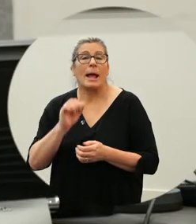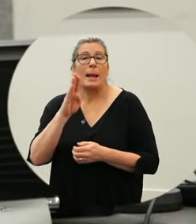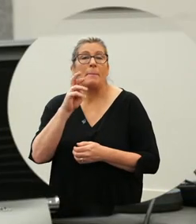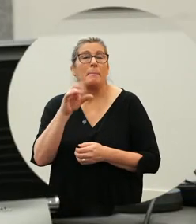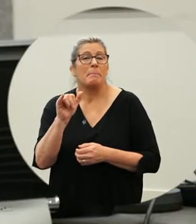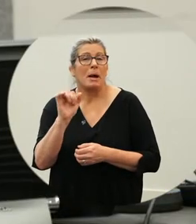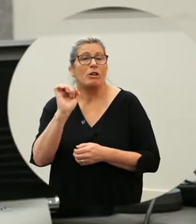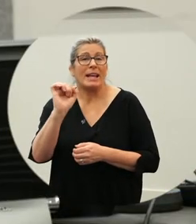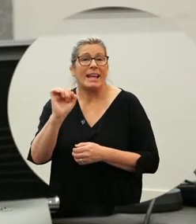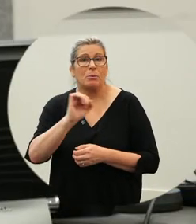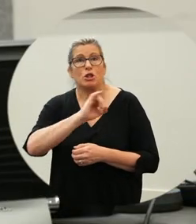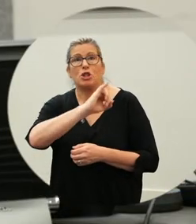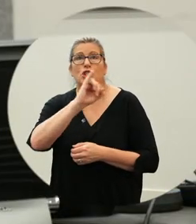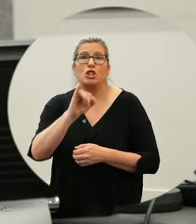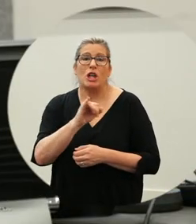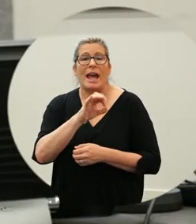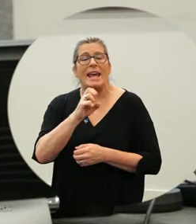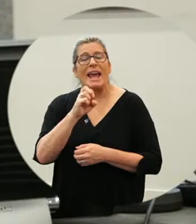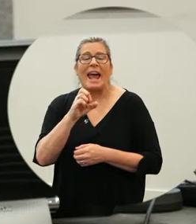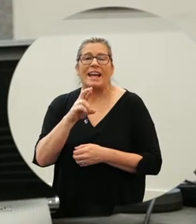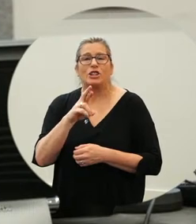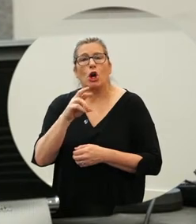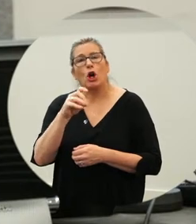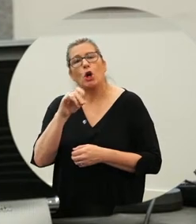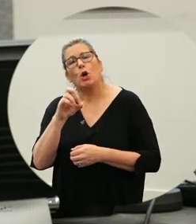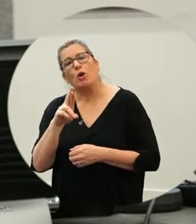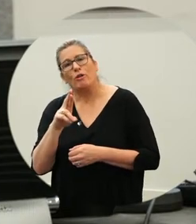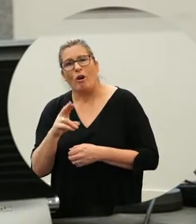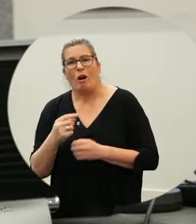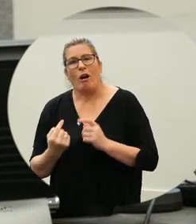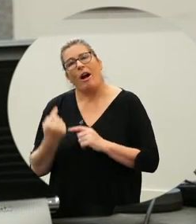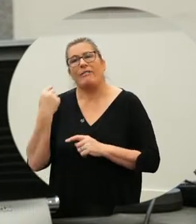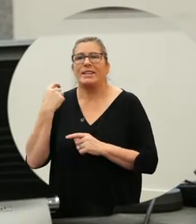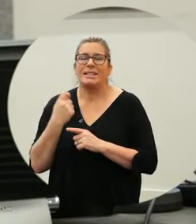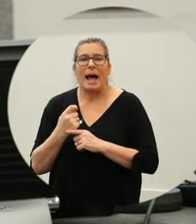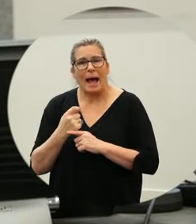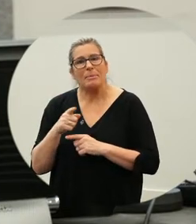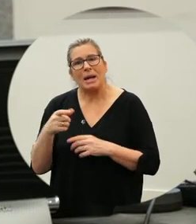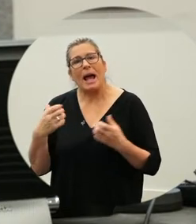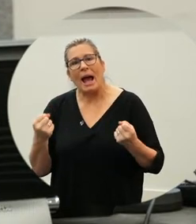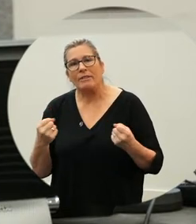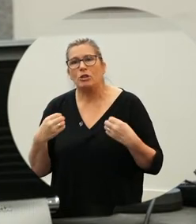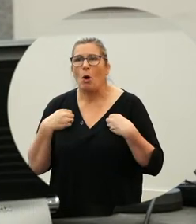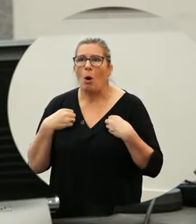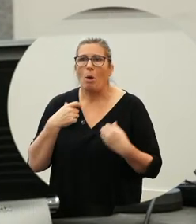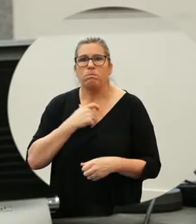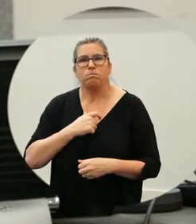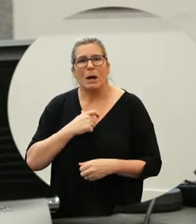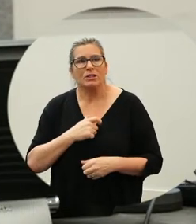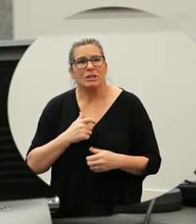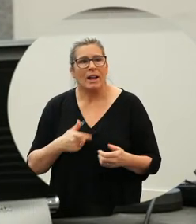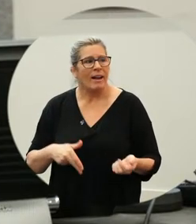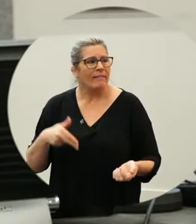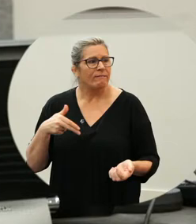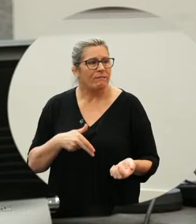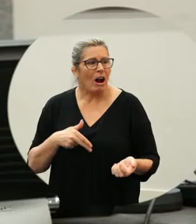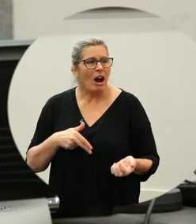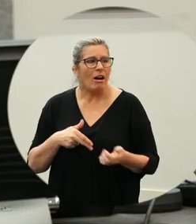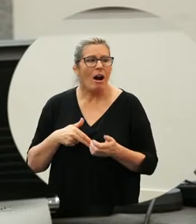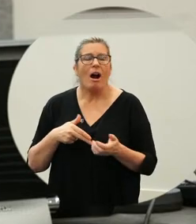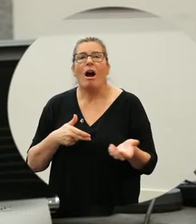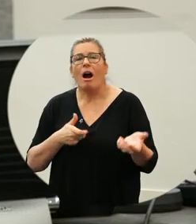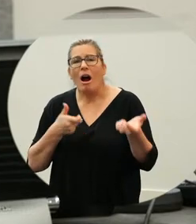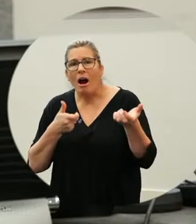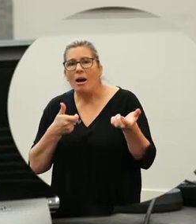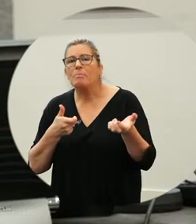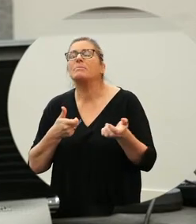He was the J. Edgar Hoover, if you like, of his time. And he had his own personal firearm issued to himself. He